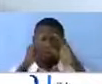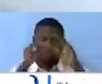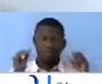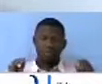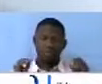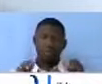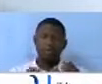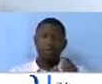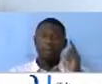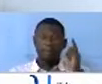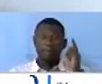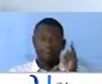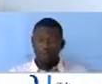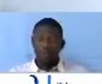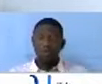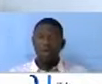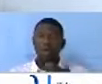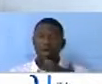report.